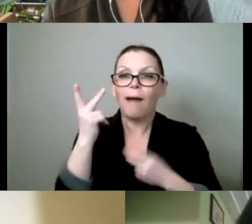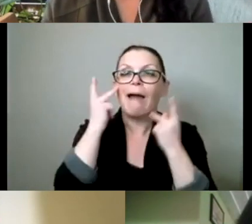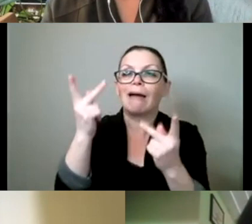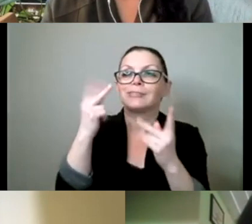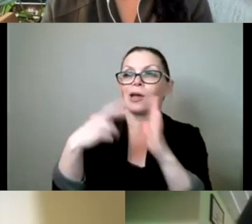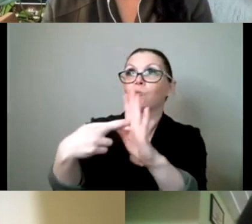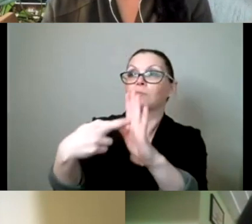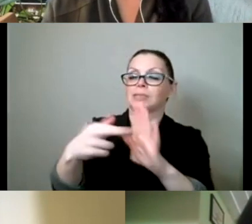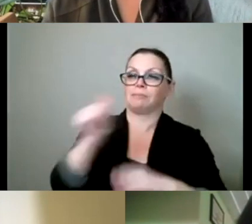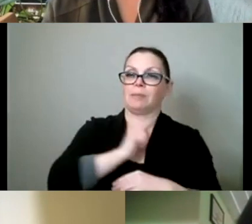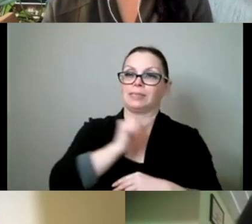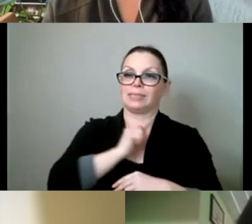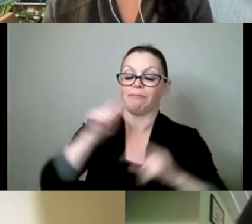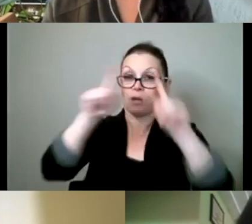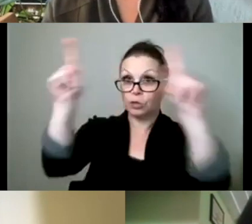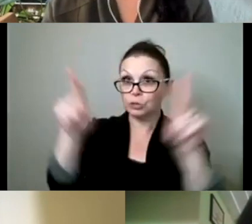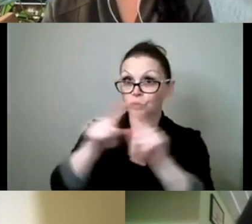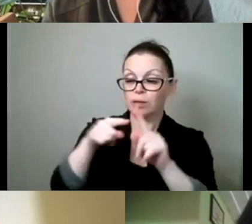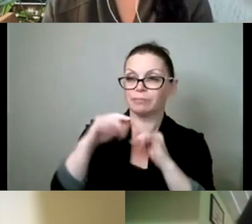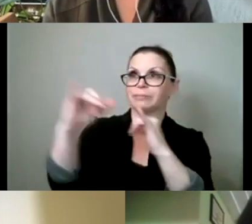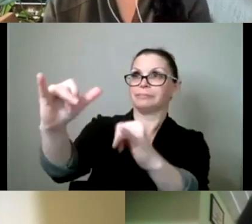myself on screen, but